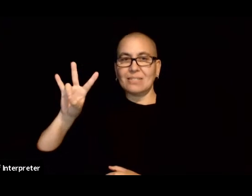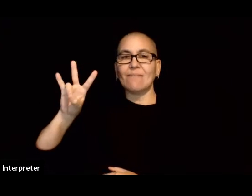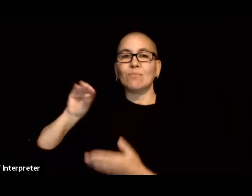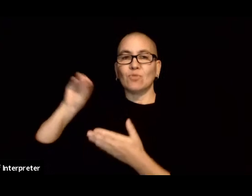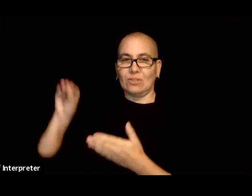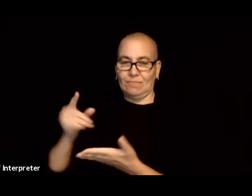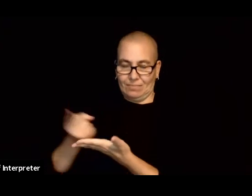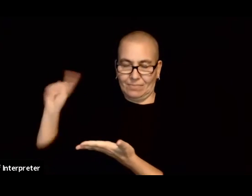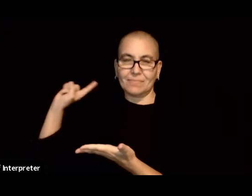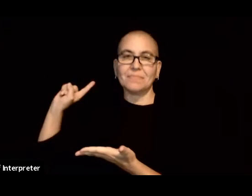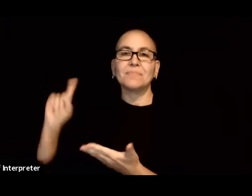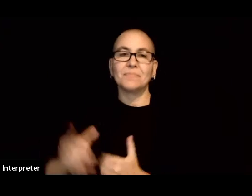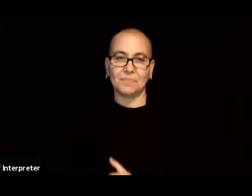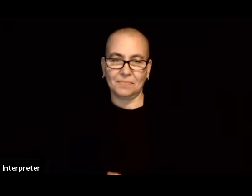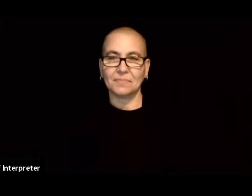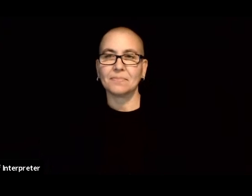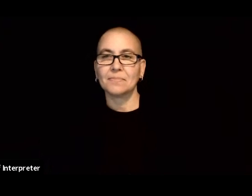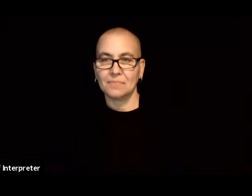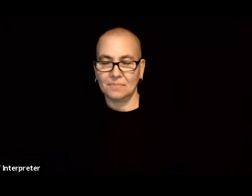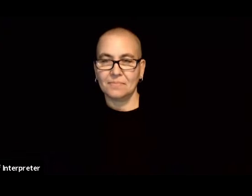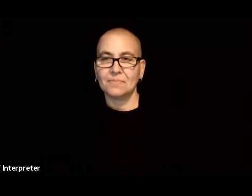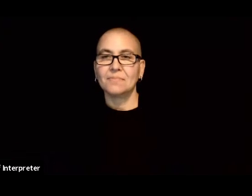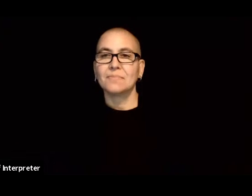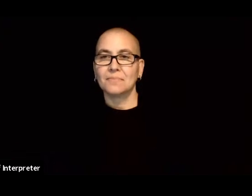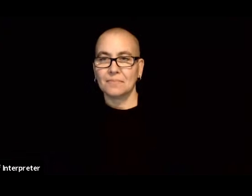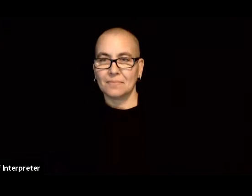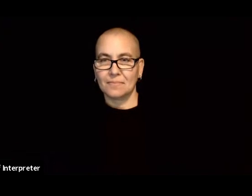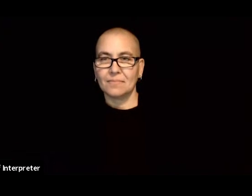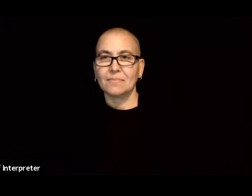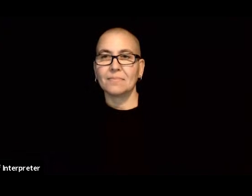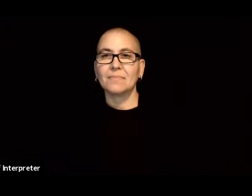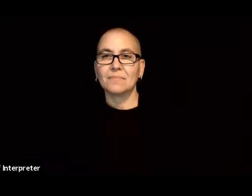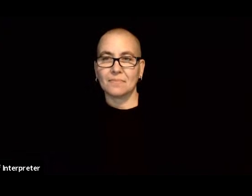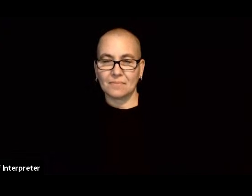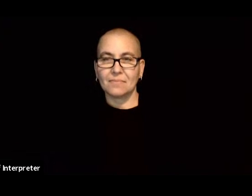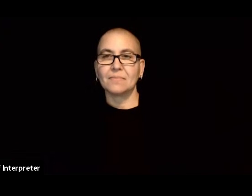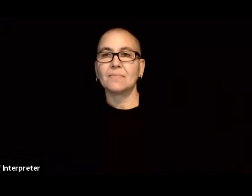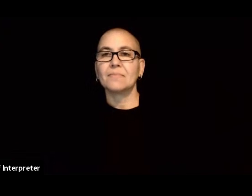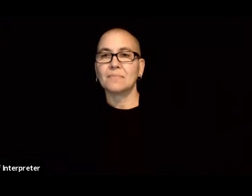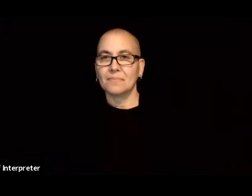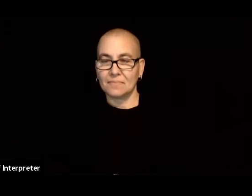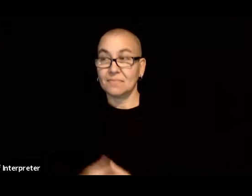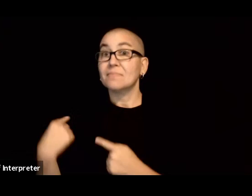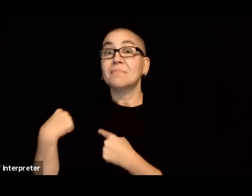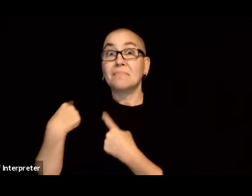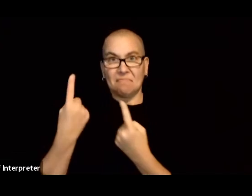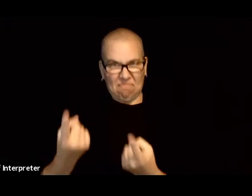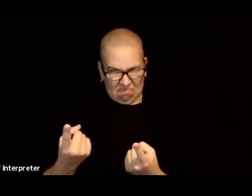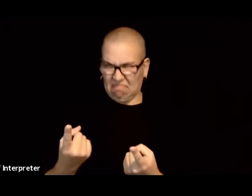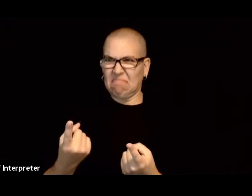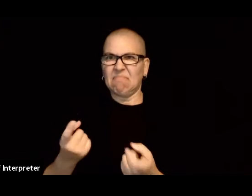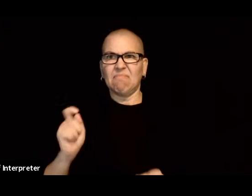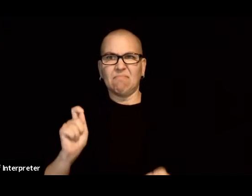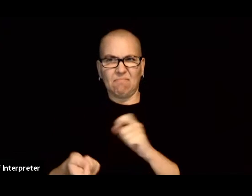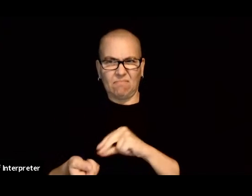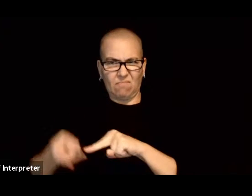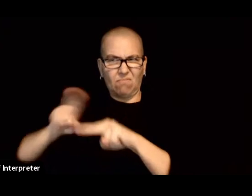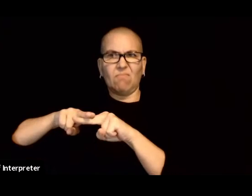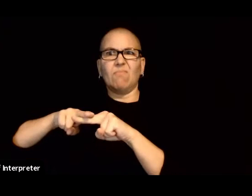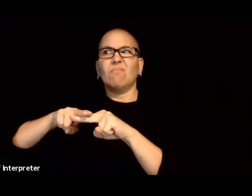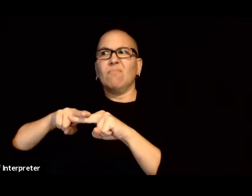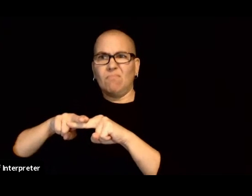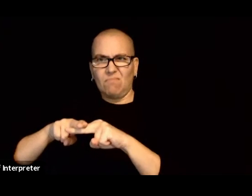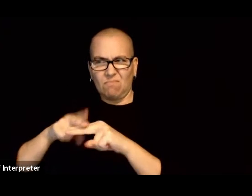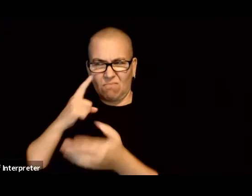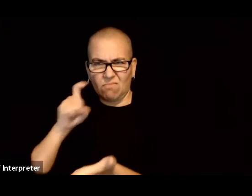big change that for the first time now we are seeing faster growth in cases than in testing. So despite our really